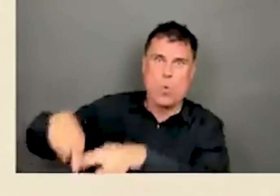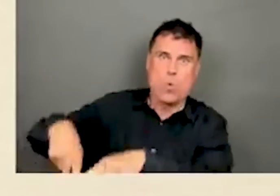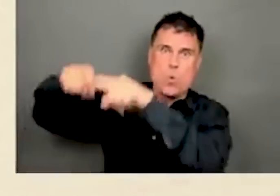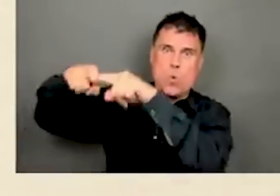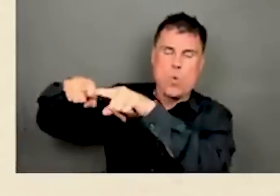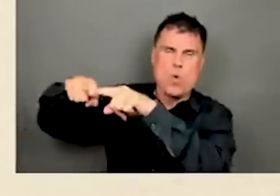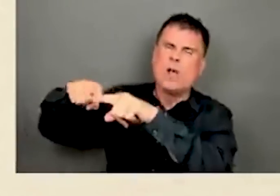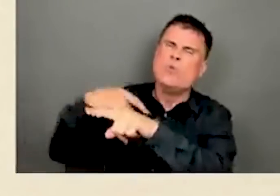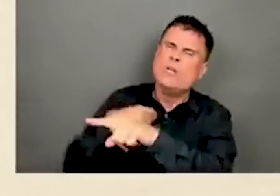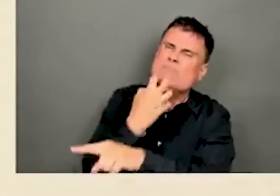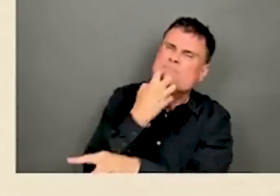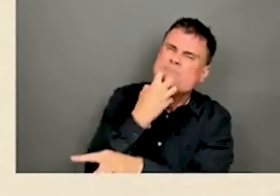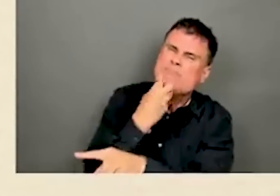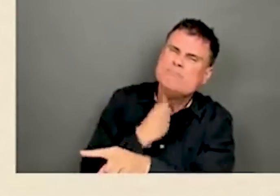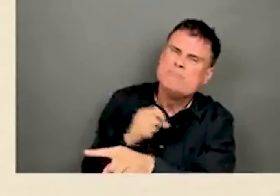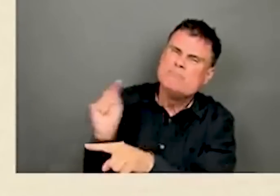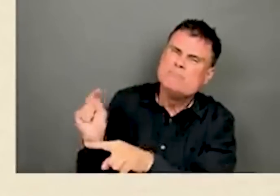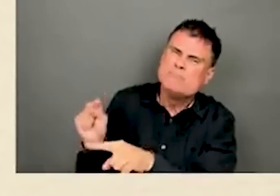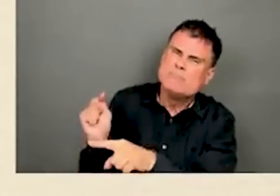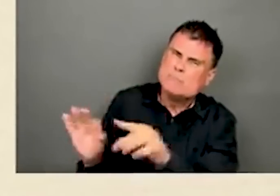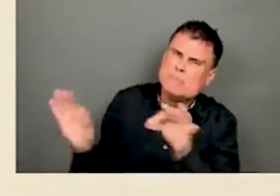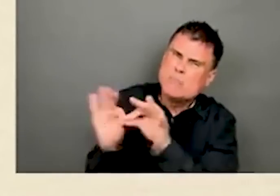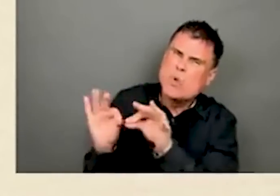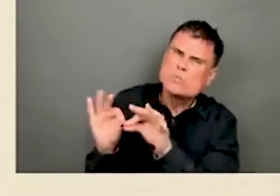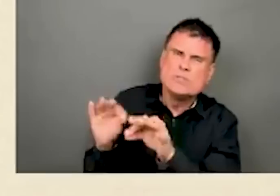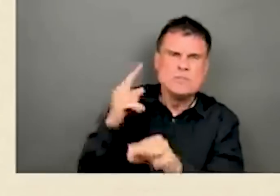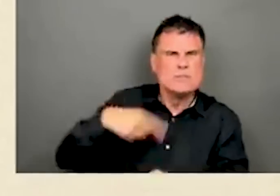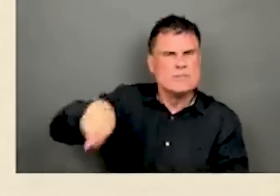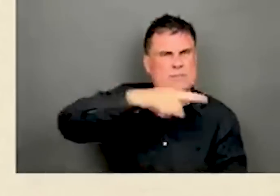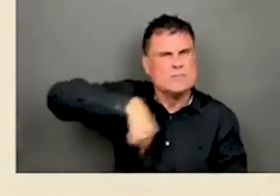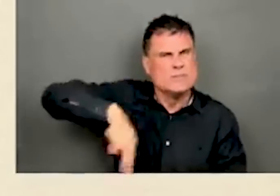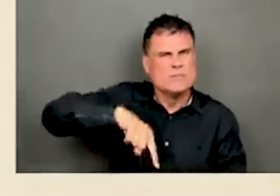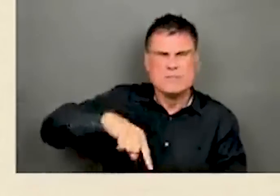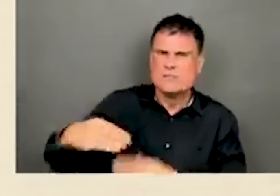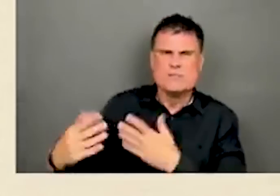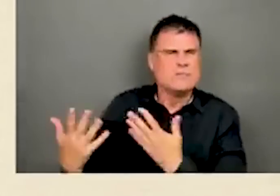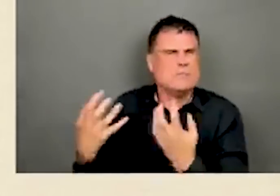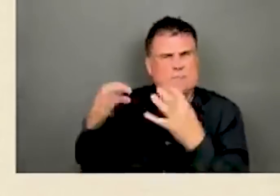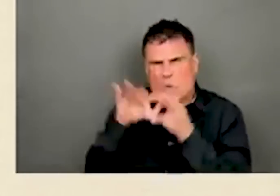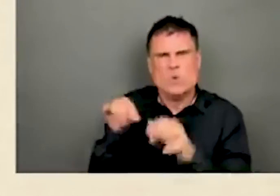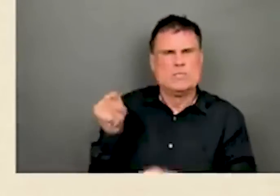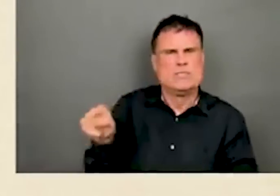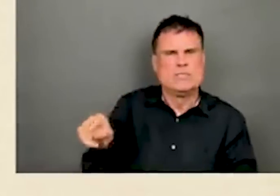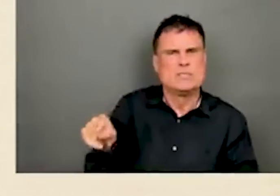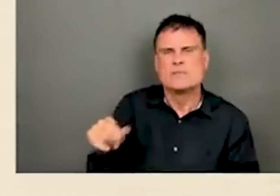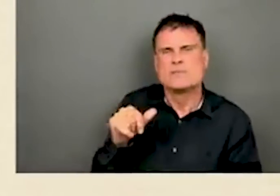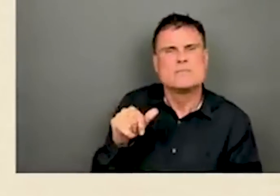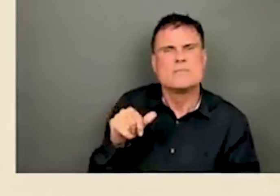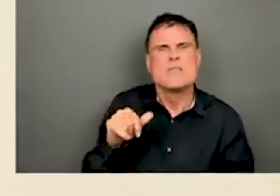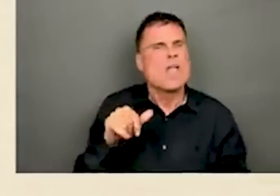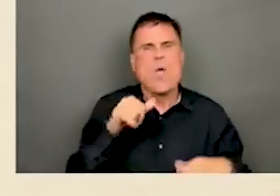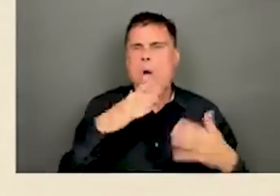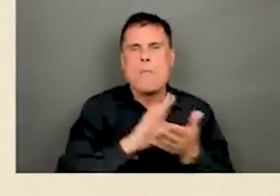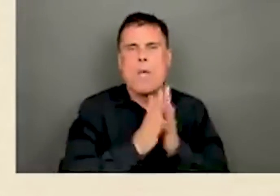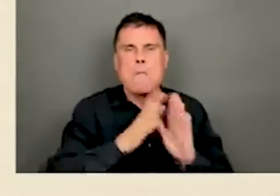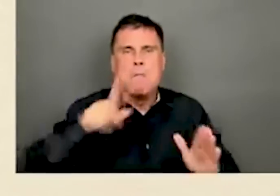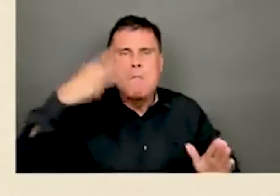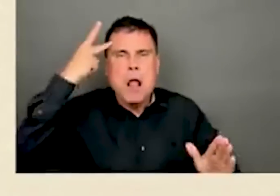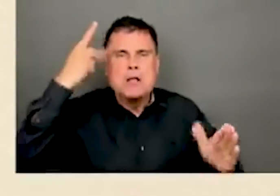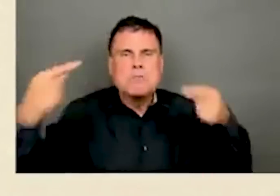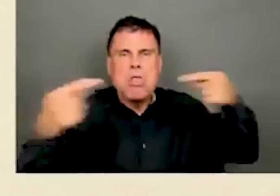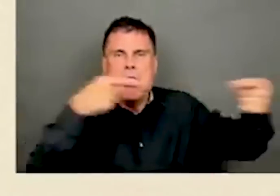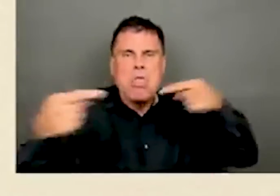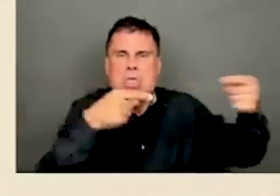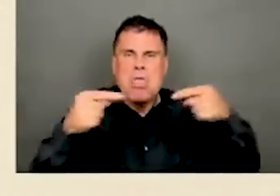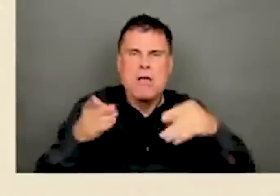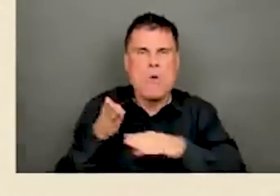us. It's just too important to be a political football, too important to be a laugh line. I want people to be as